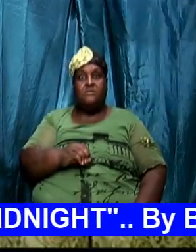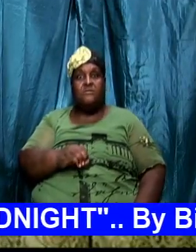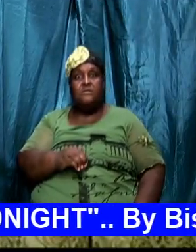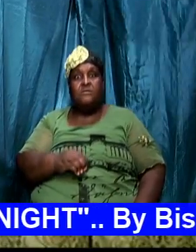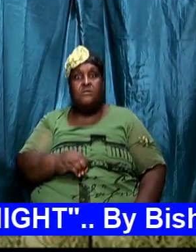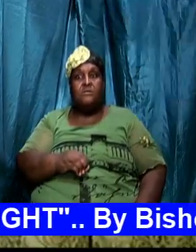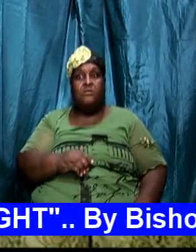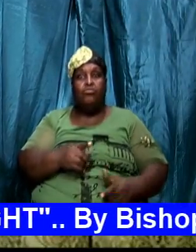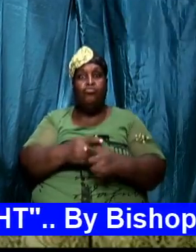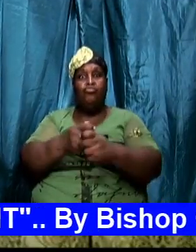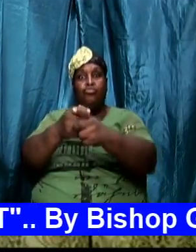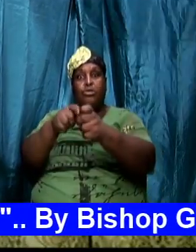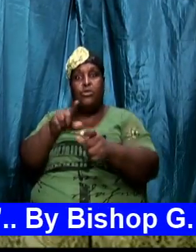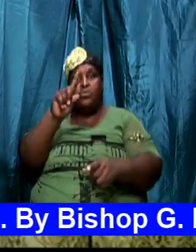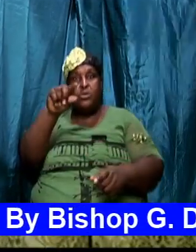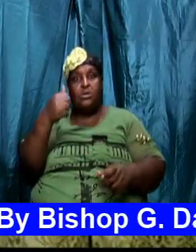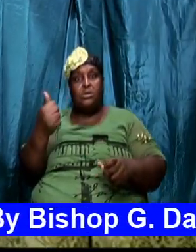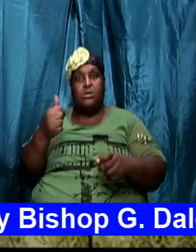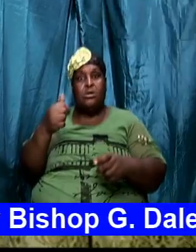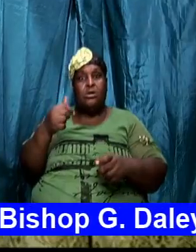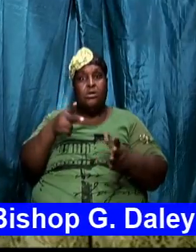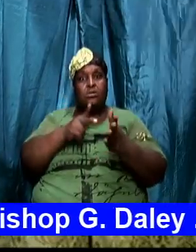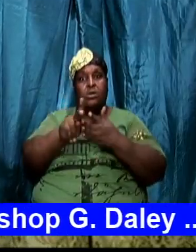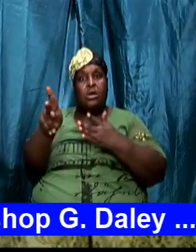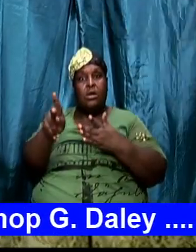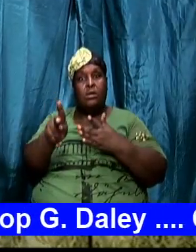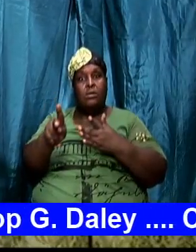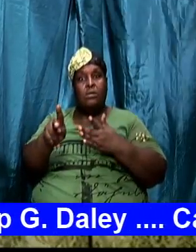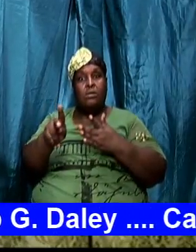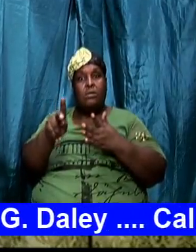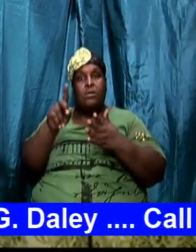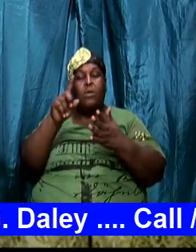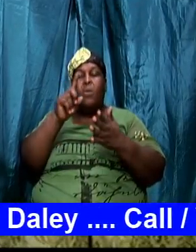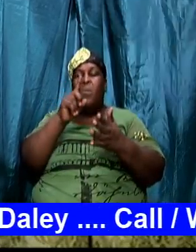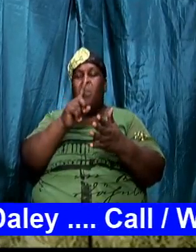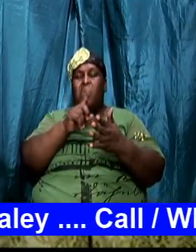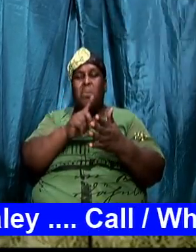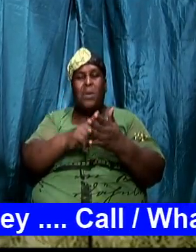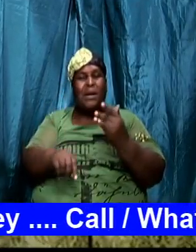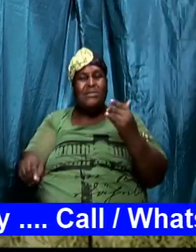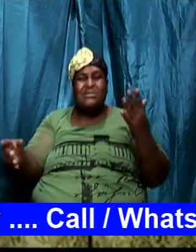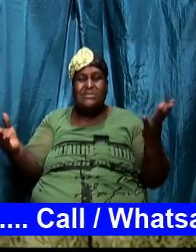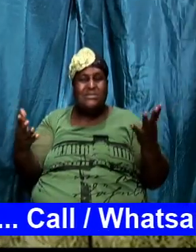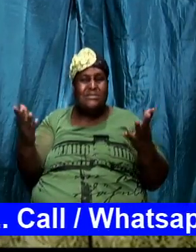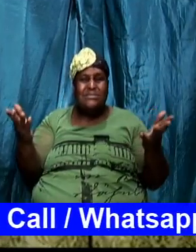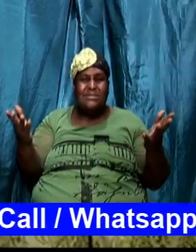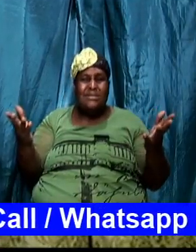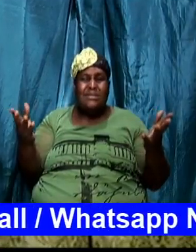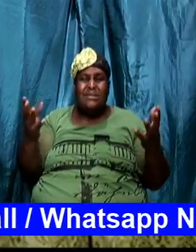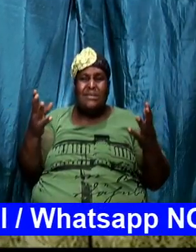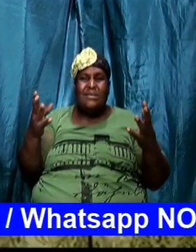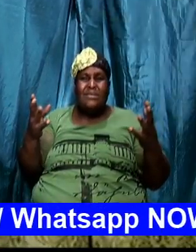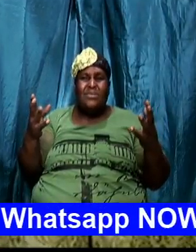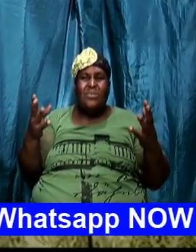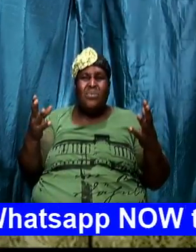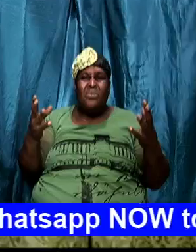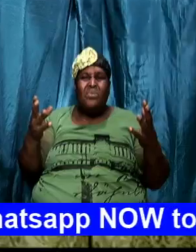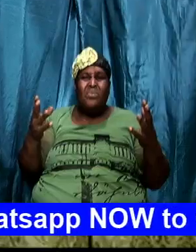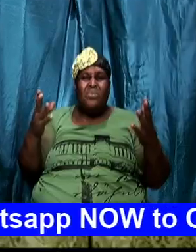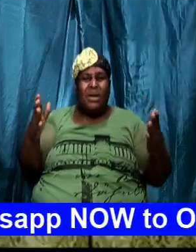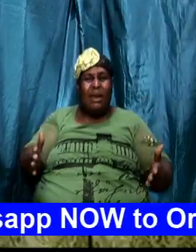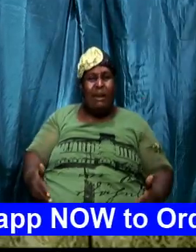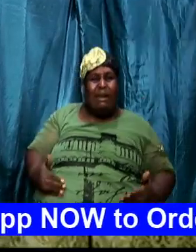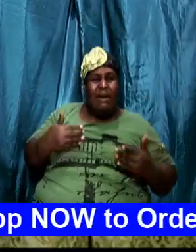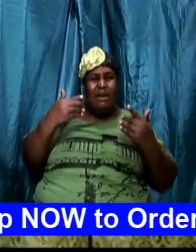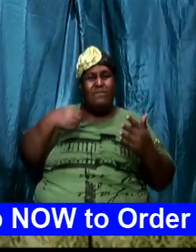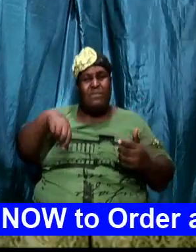What message are we sending out? And it is the Bible that makes us understand that